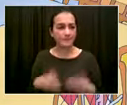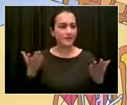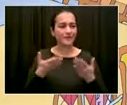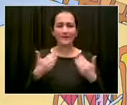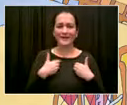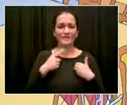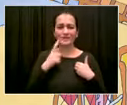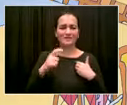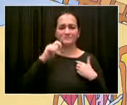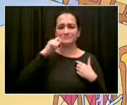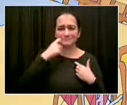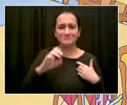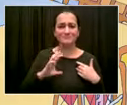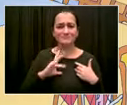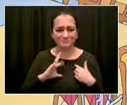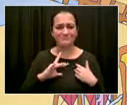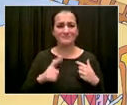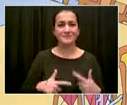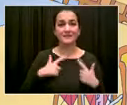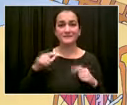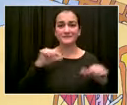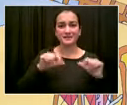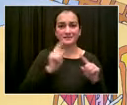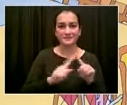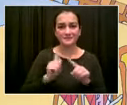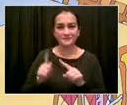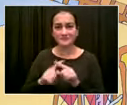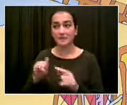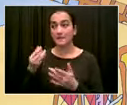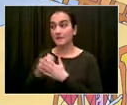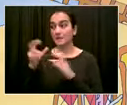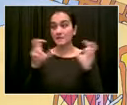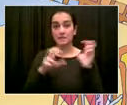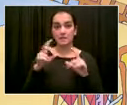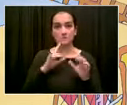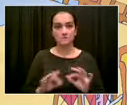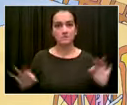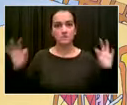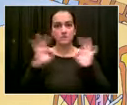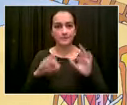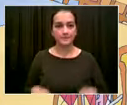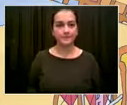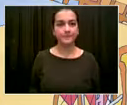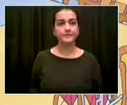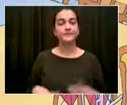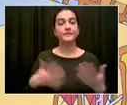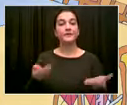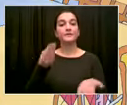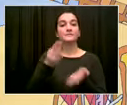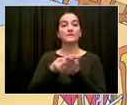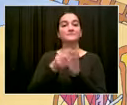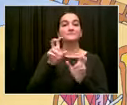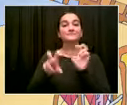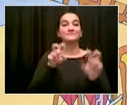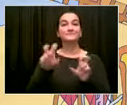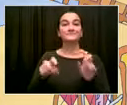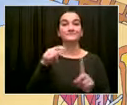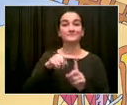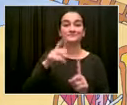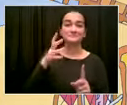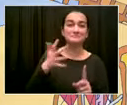thousands, ultimately tens of thousands of jobs, cures for major diseases and other things that will improve the quality of life. This is a lot of New York